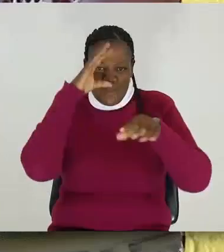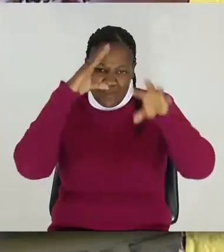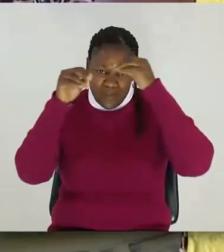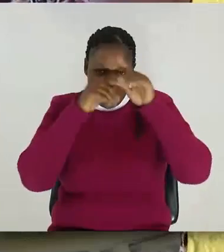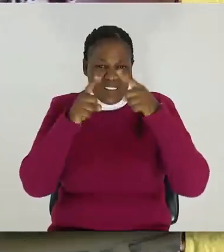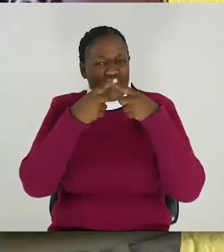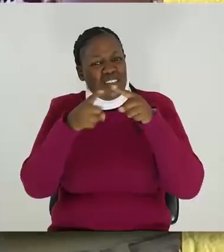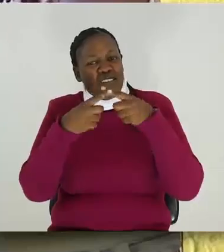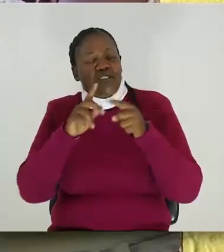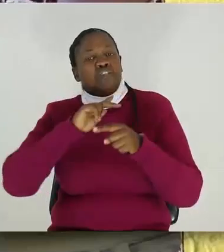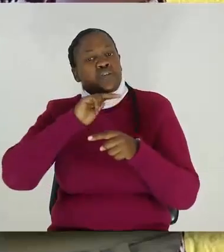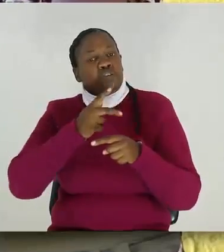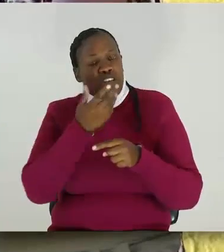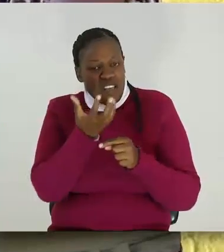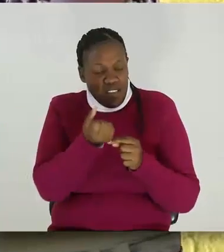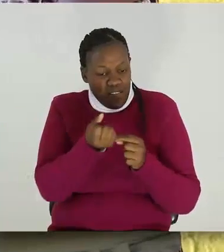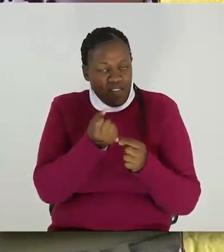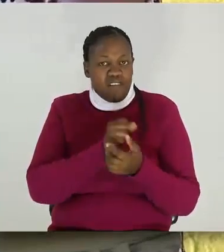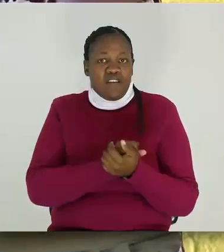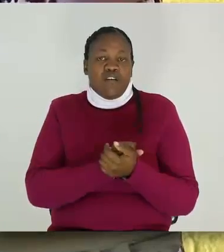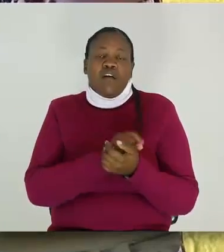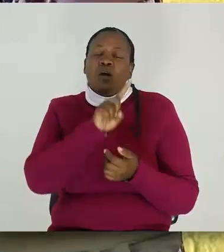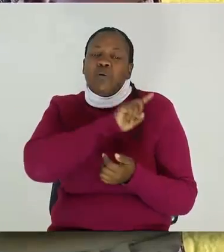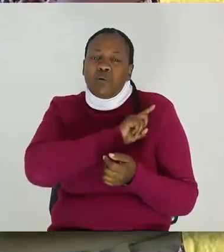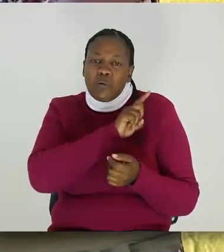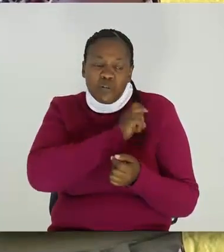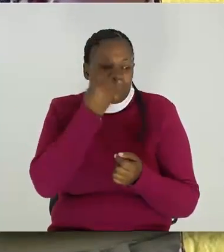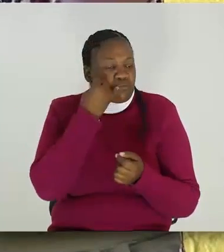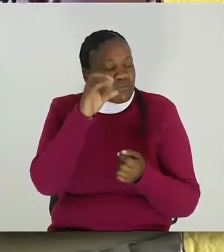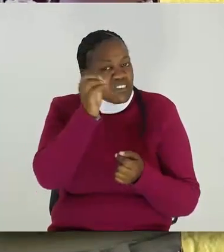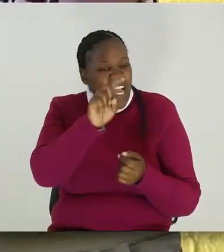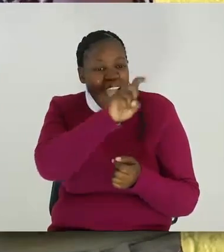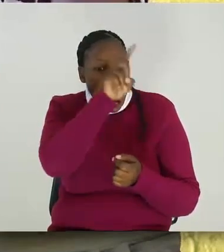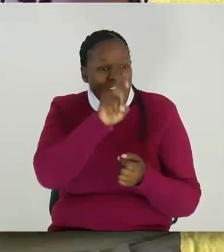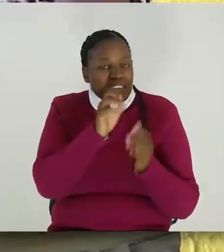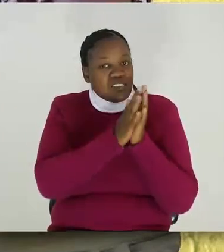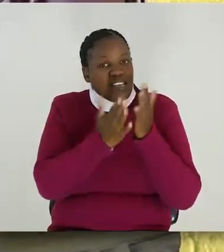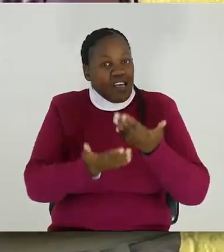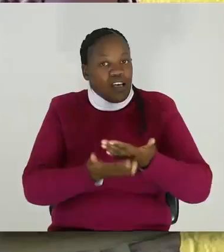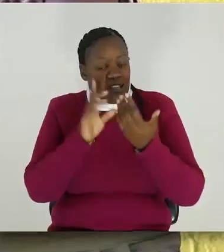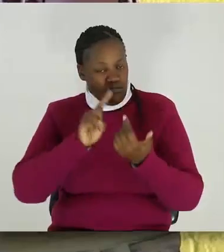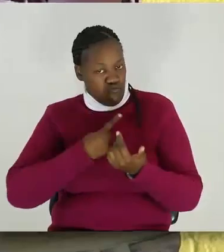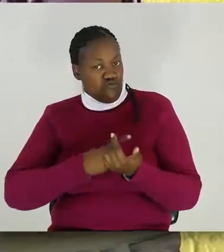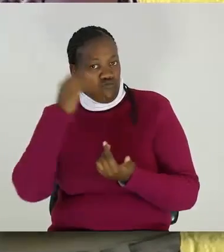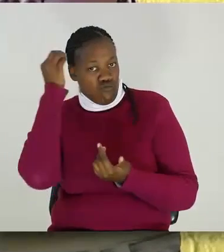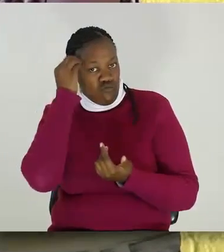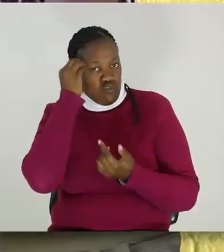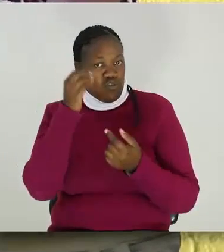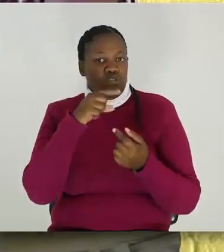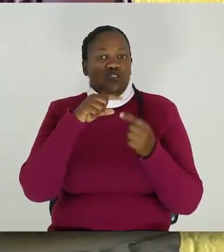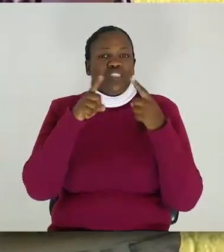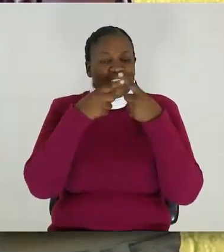finds. Oh, Nick, you could have just asked. I happen to know them. We get ballads,